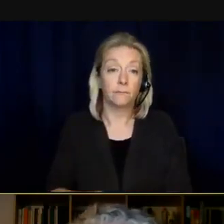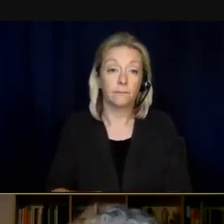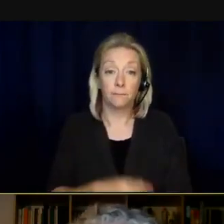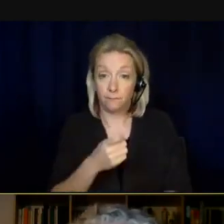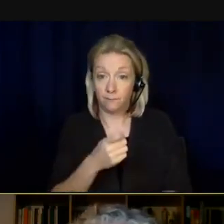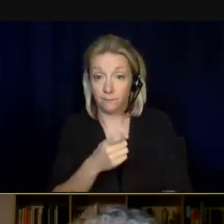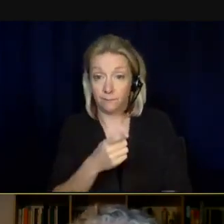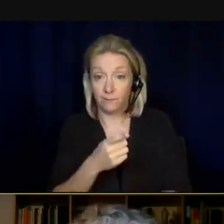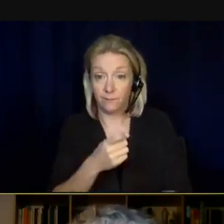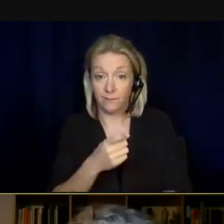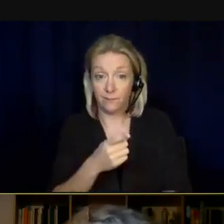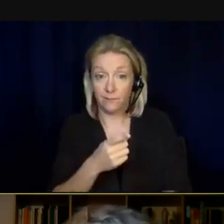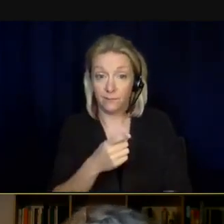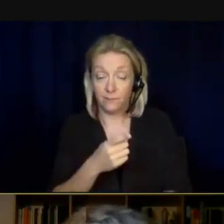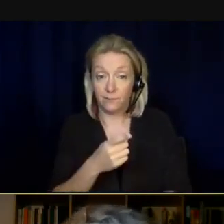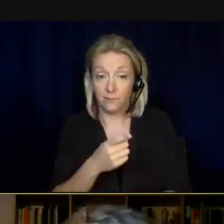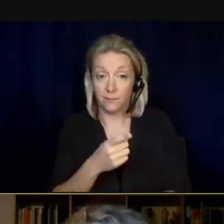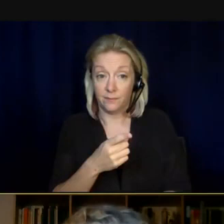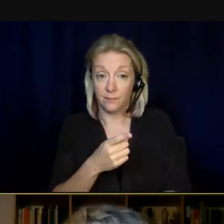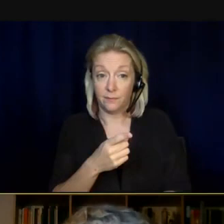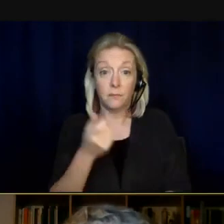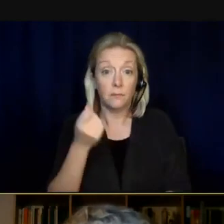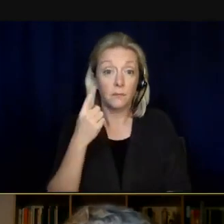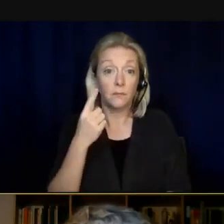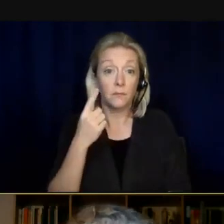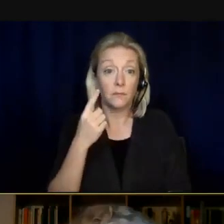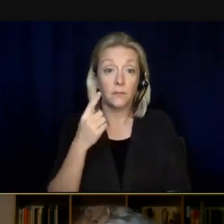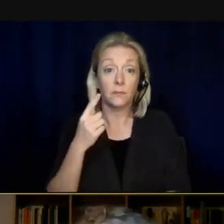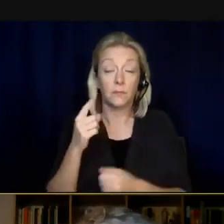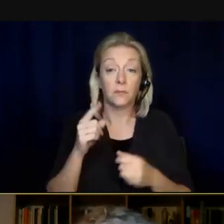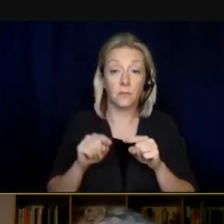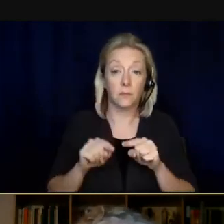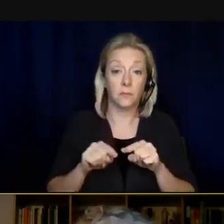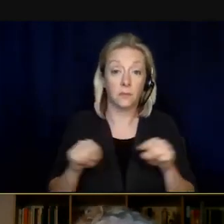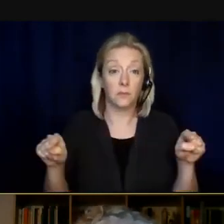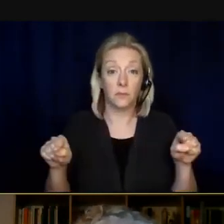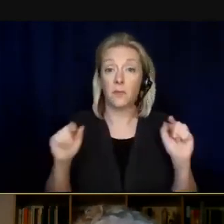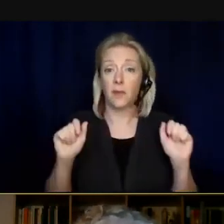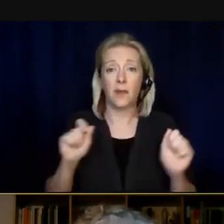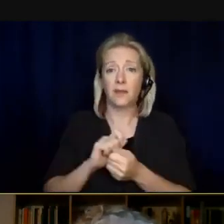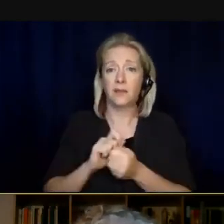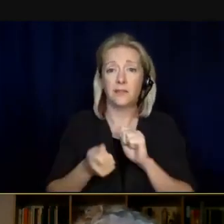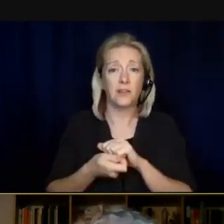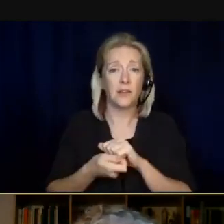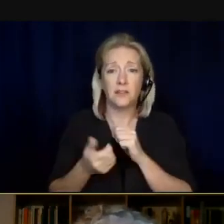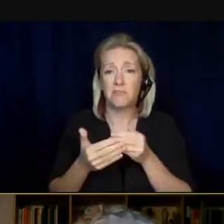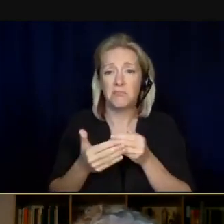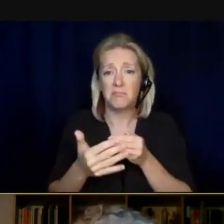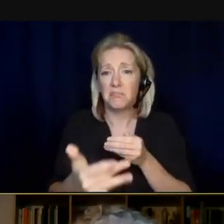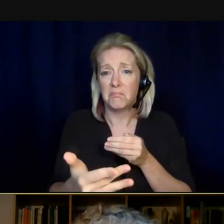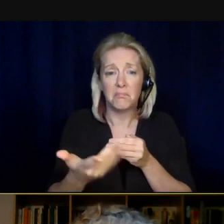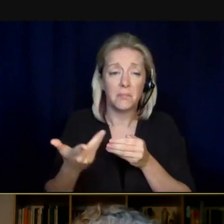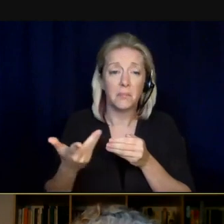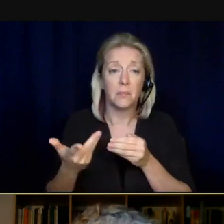see what happened there? Now, as long as I have these choices, which I can change anytime, anything that